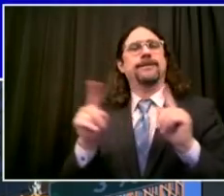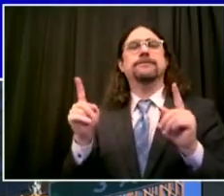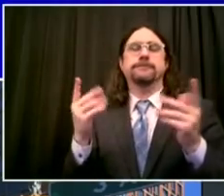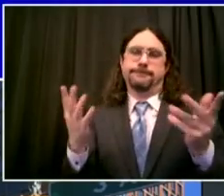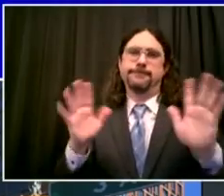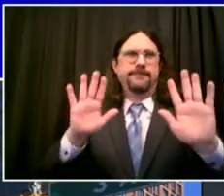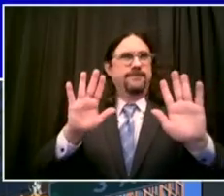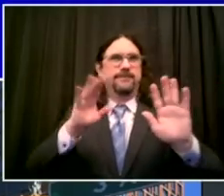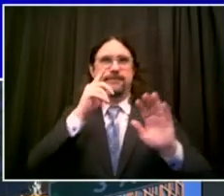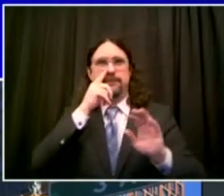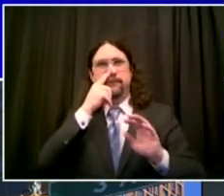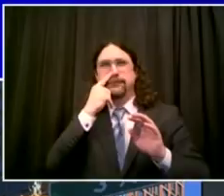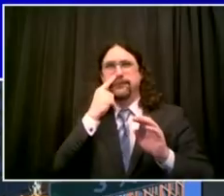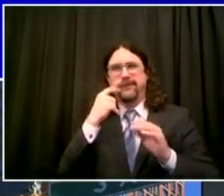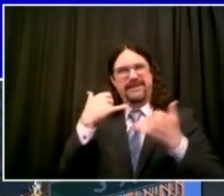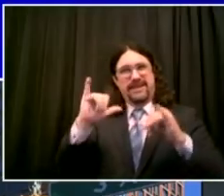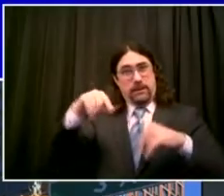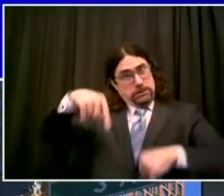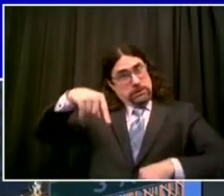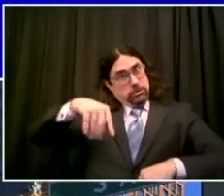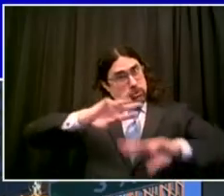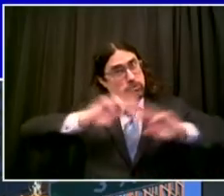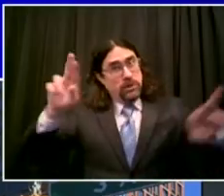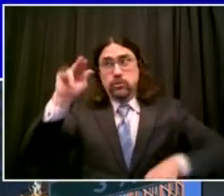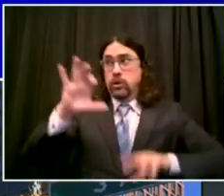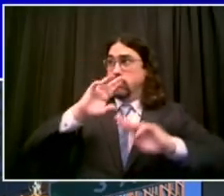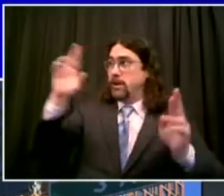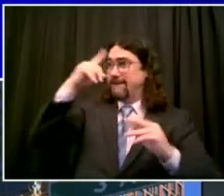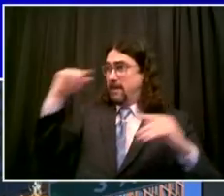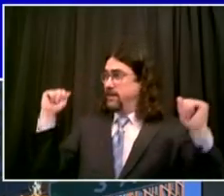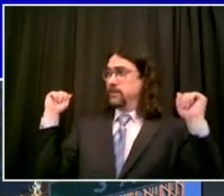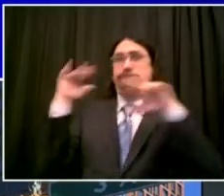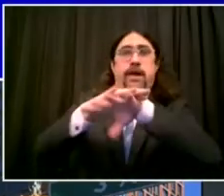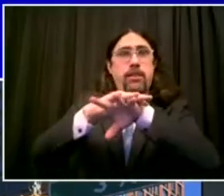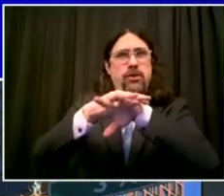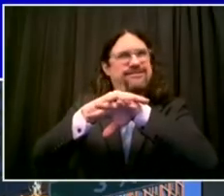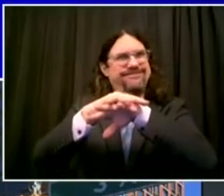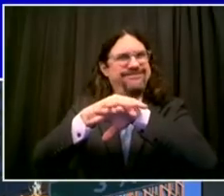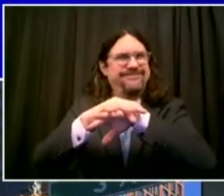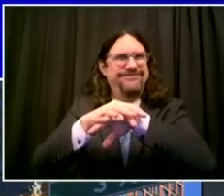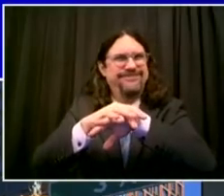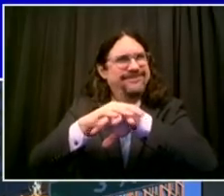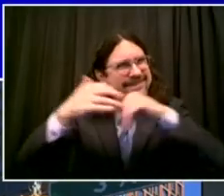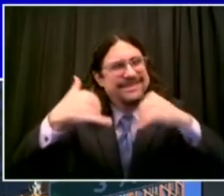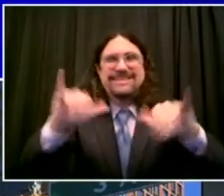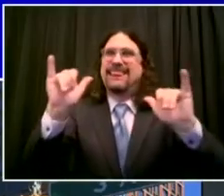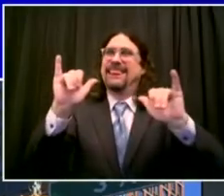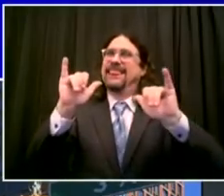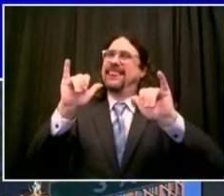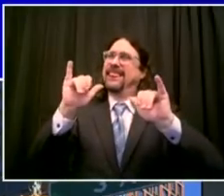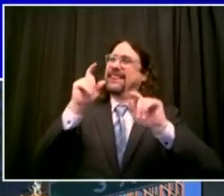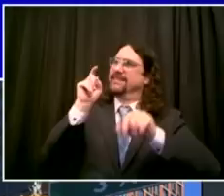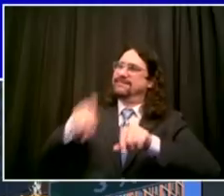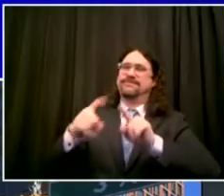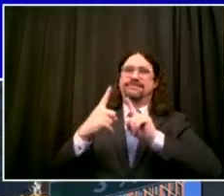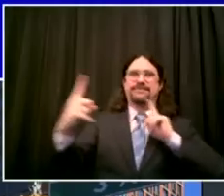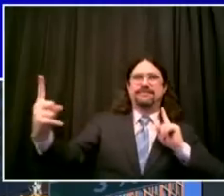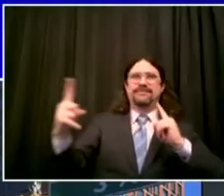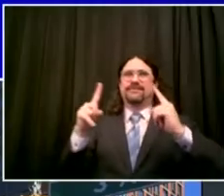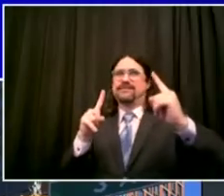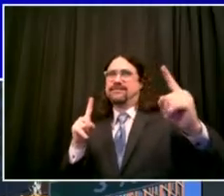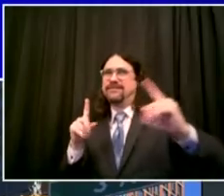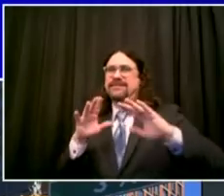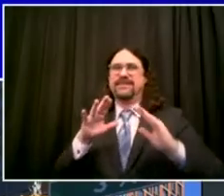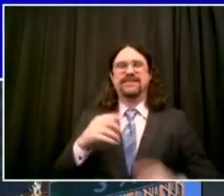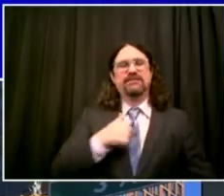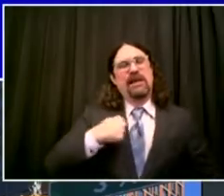we have to be smart. We're really making progress when it comes to this disease. But it is not time for large gatherings.